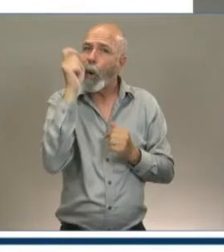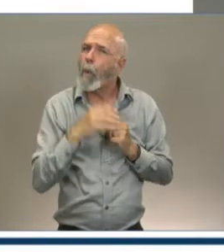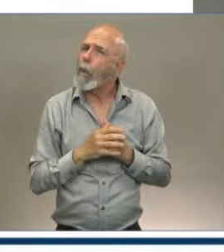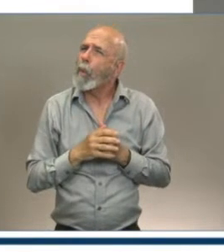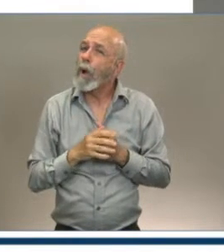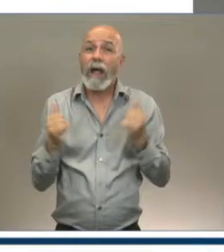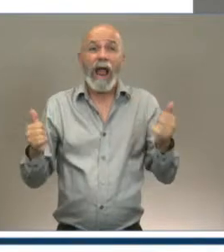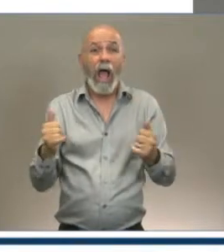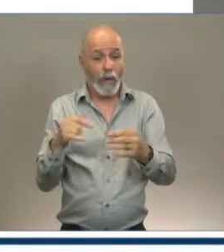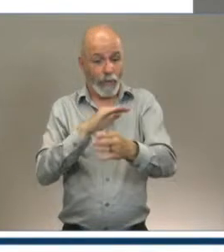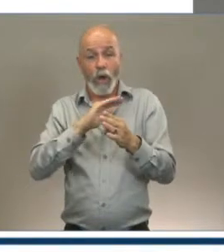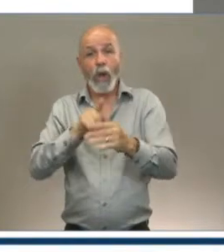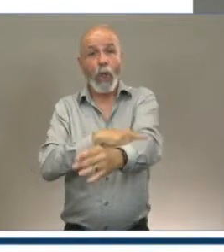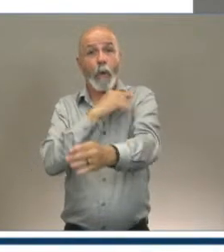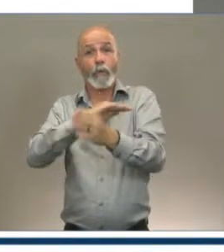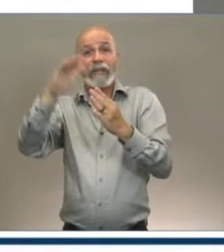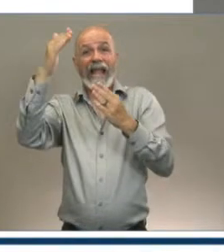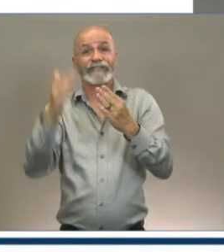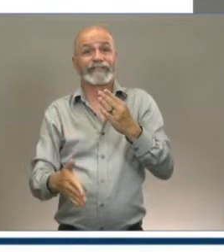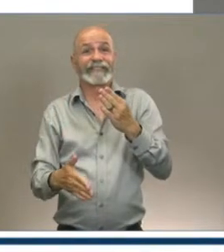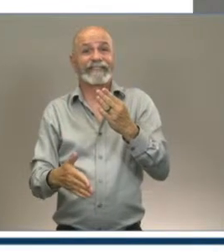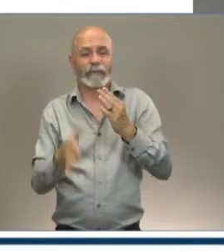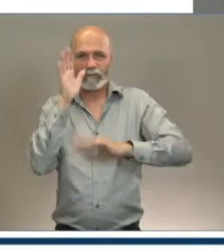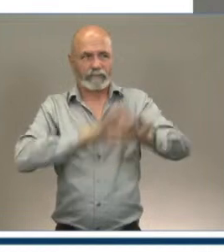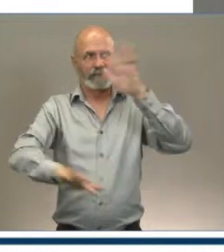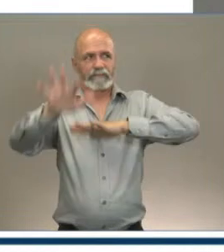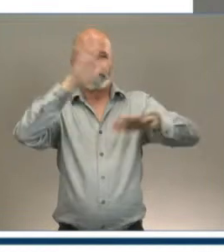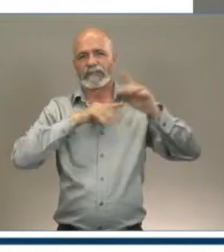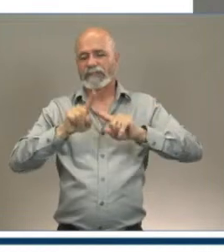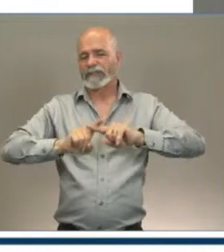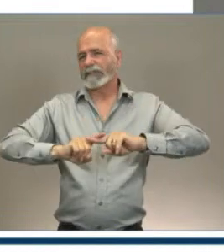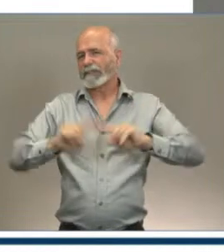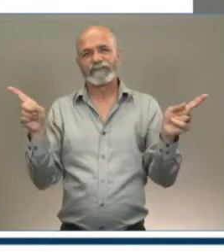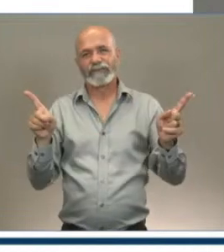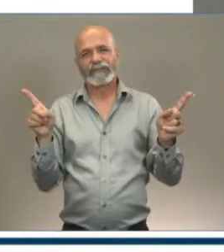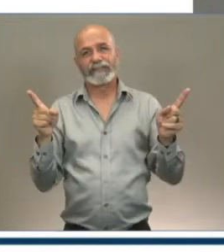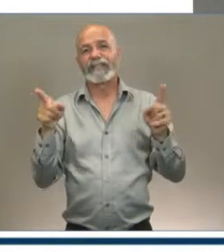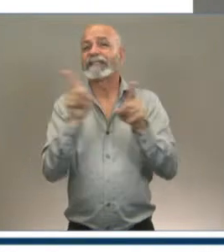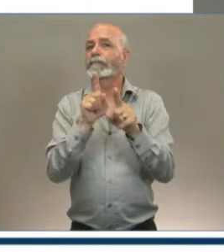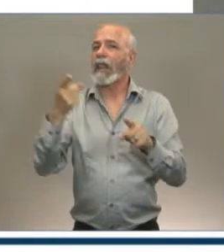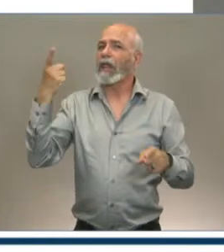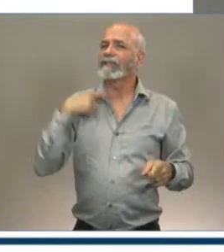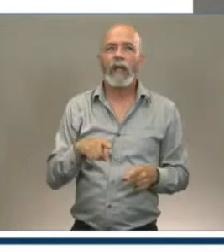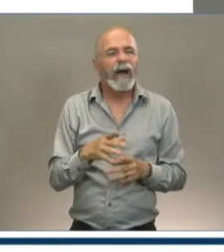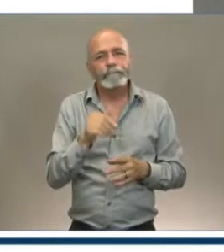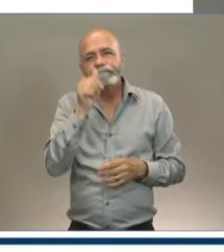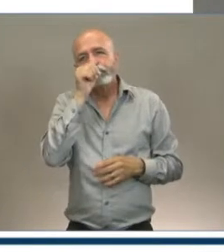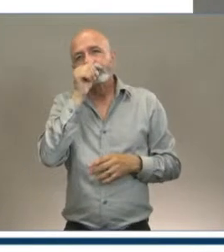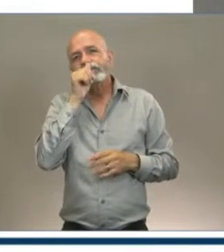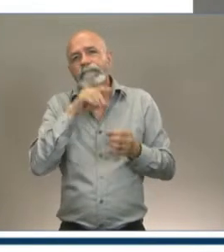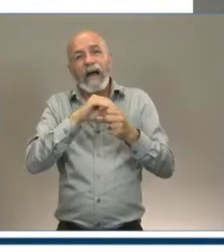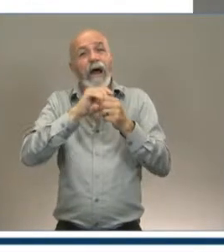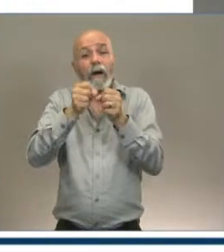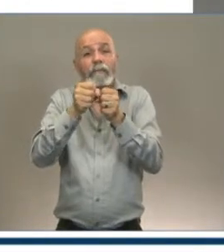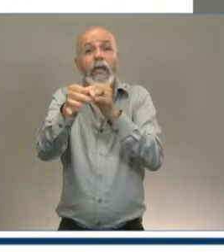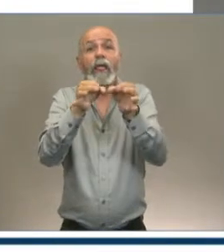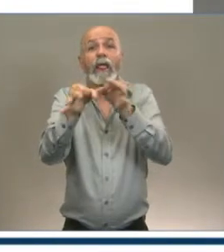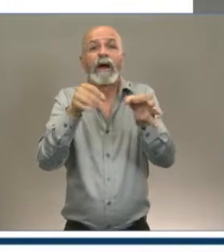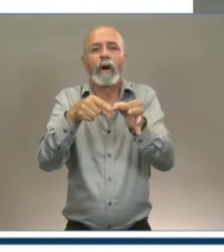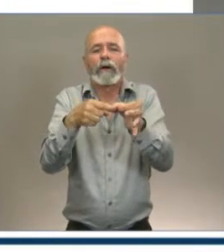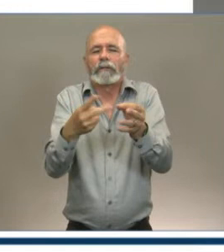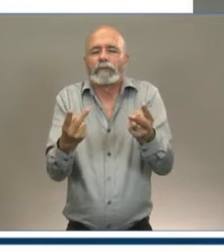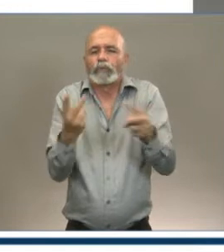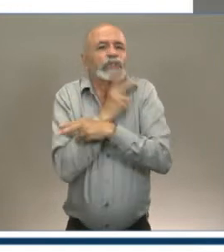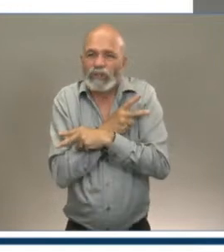ones in the past, much more like last year's. The variants make this a very different and difficult situation right